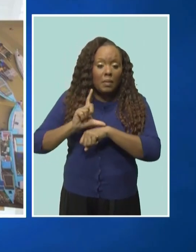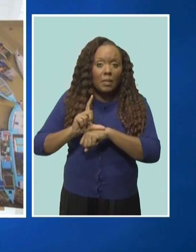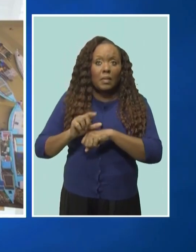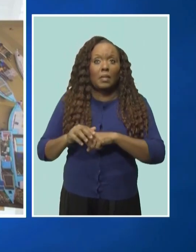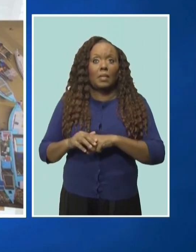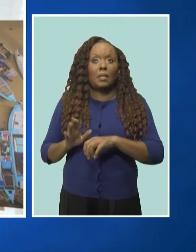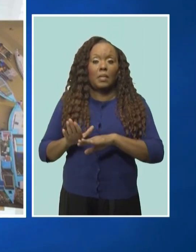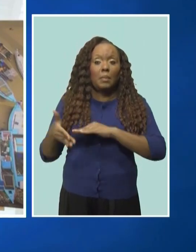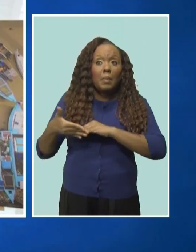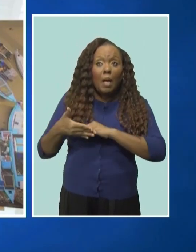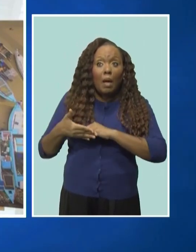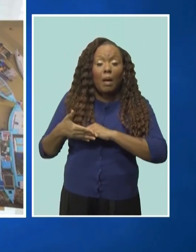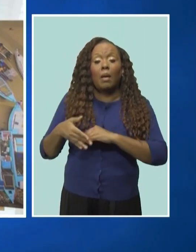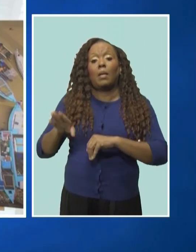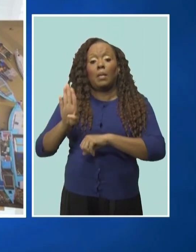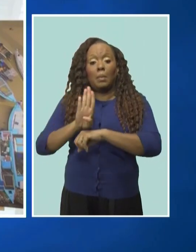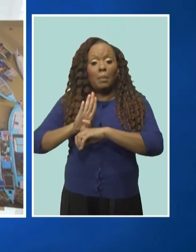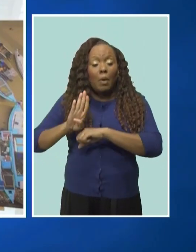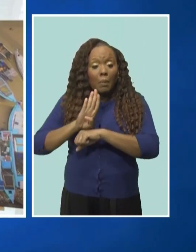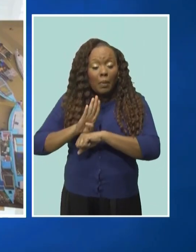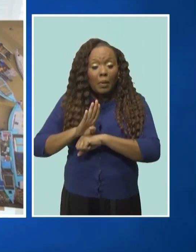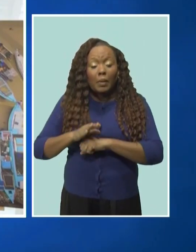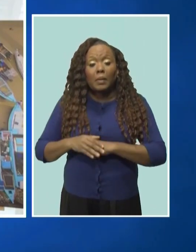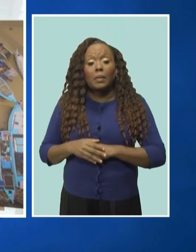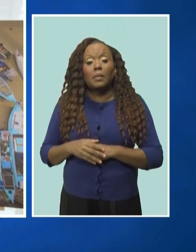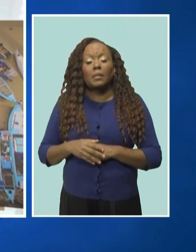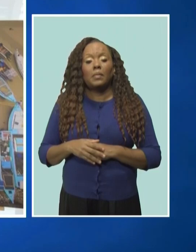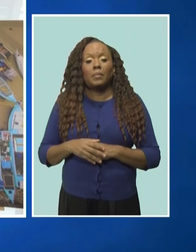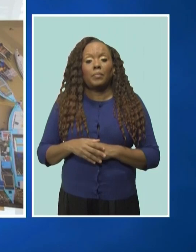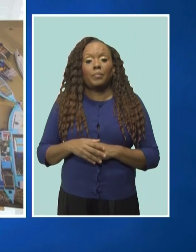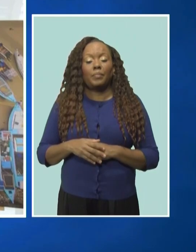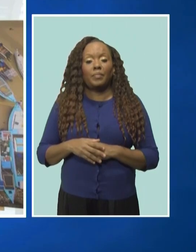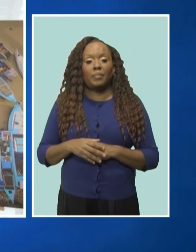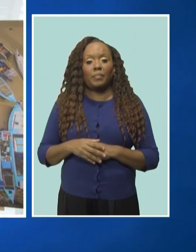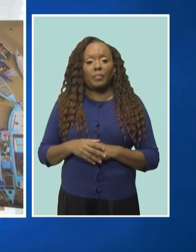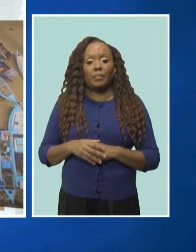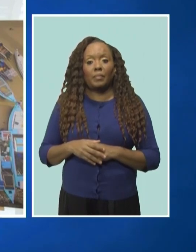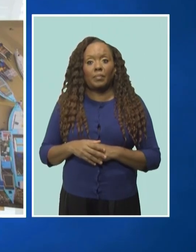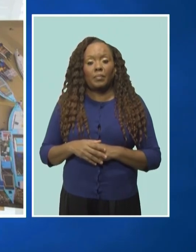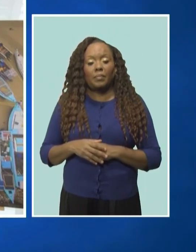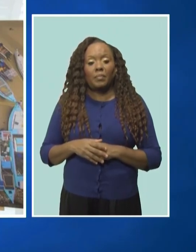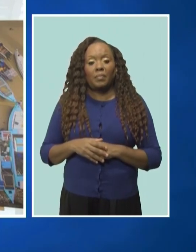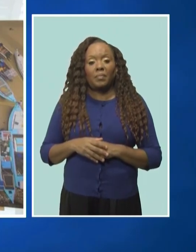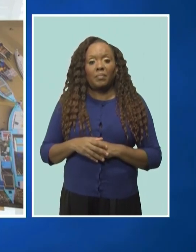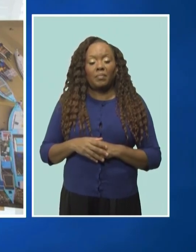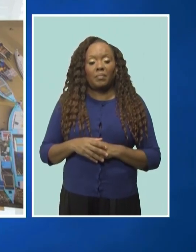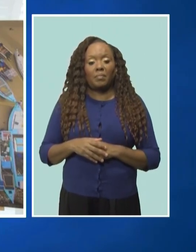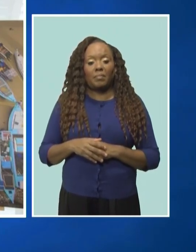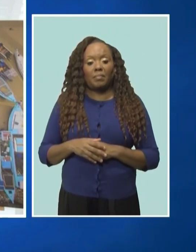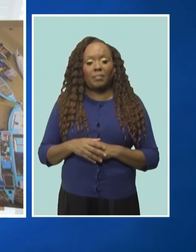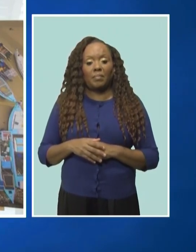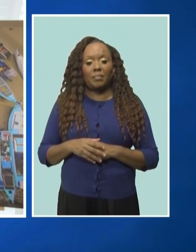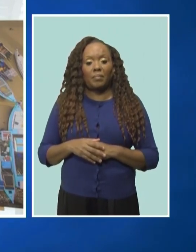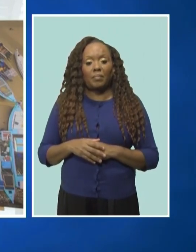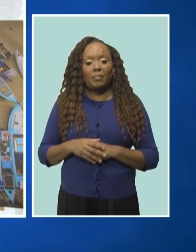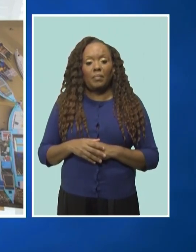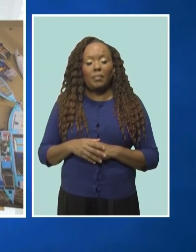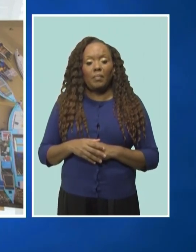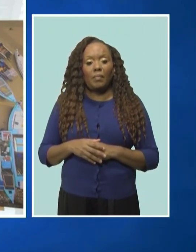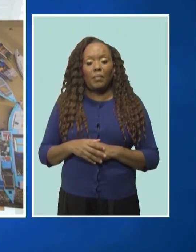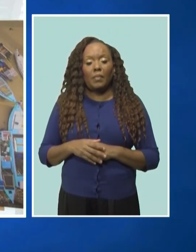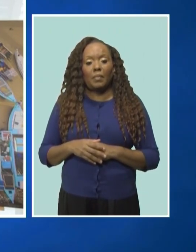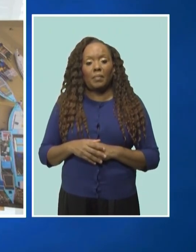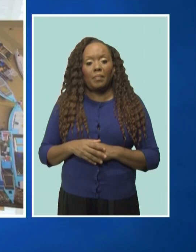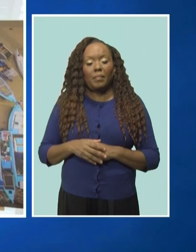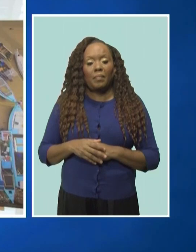Jamaica, Barbados, these were all islands, countries that were on